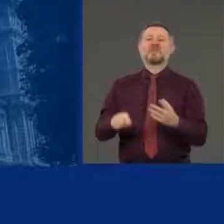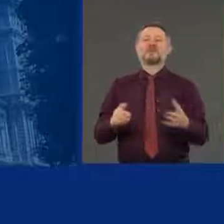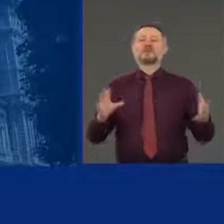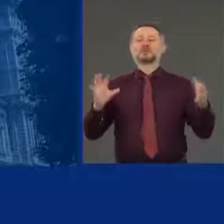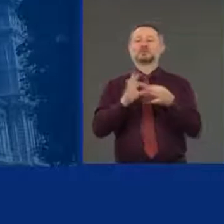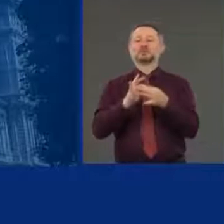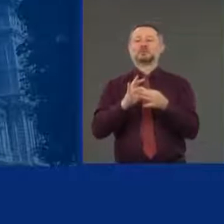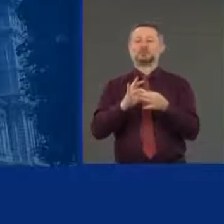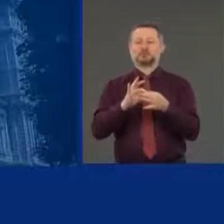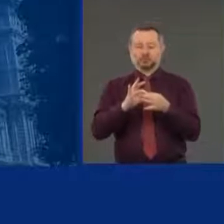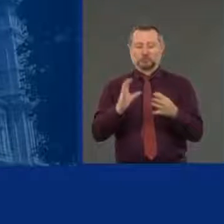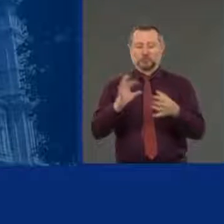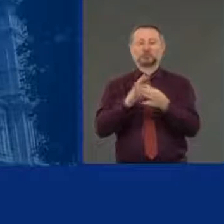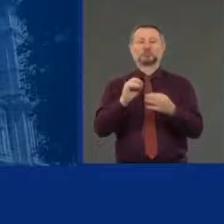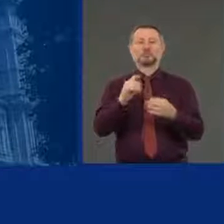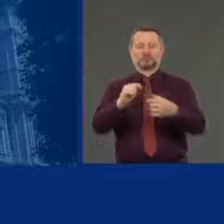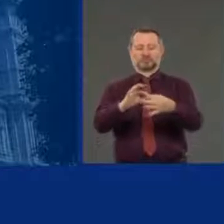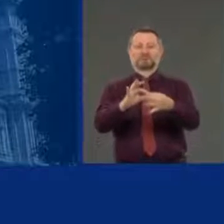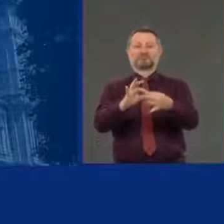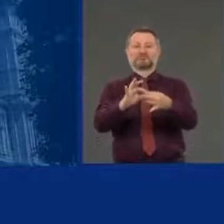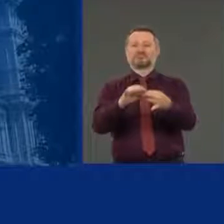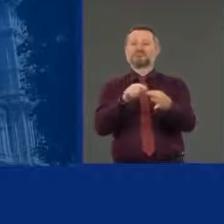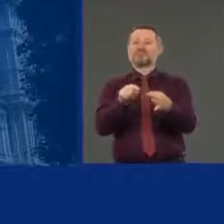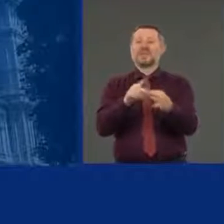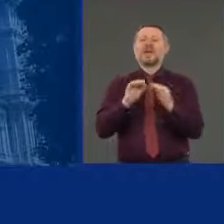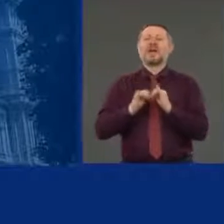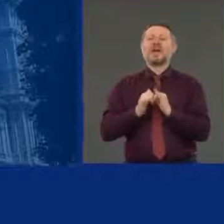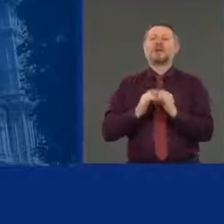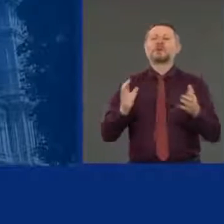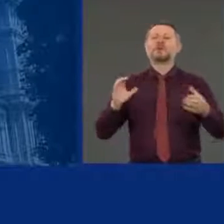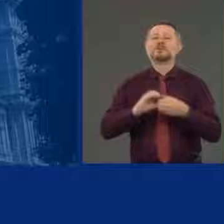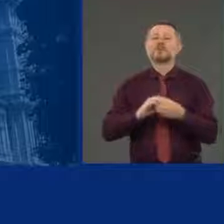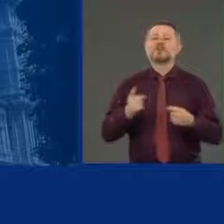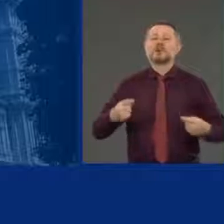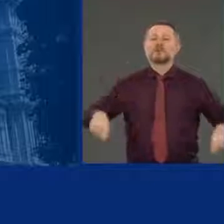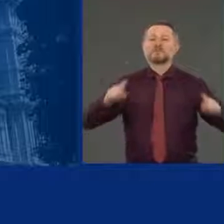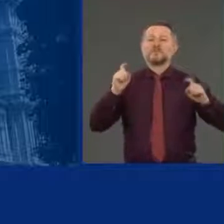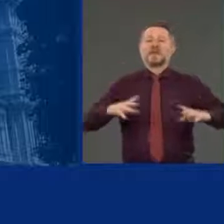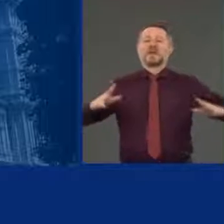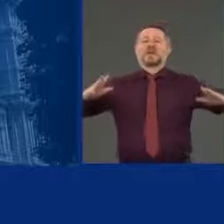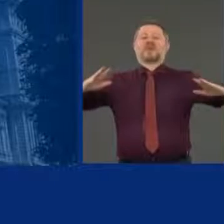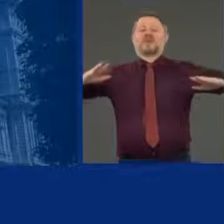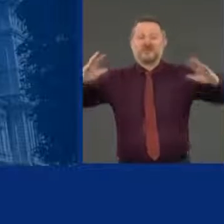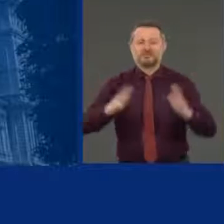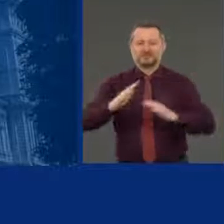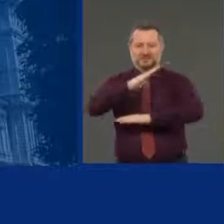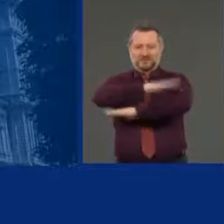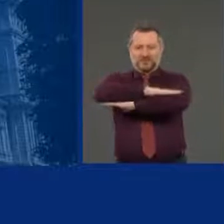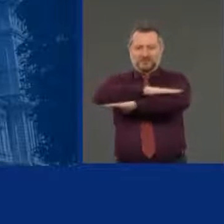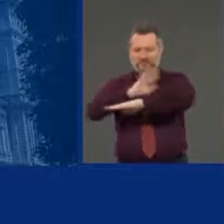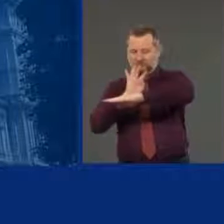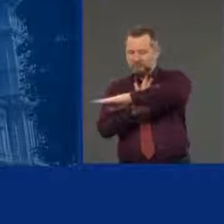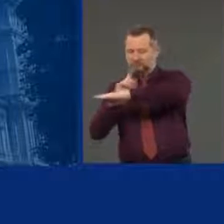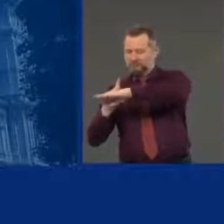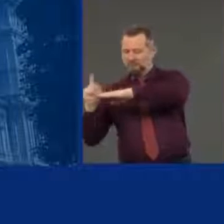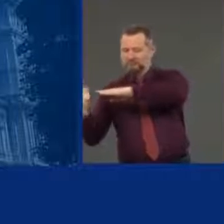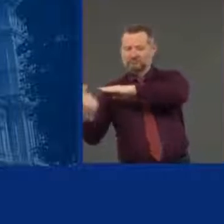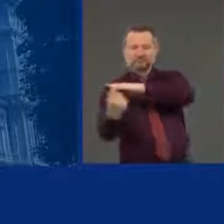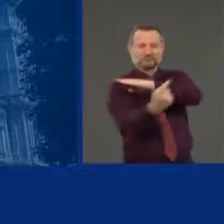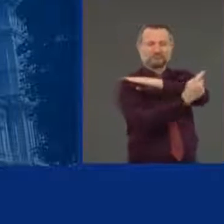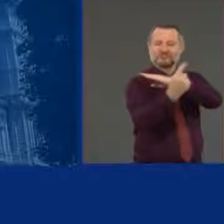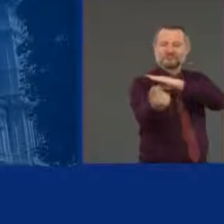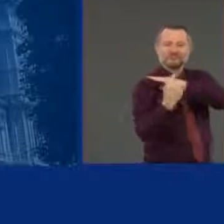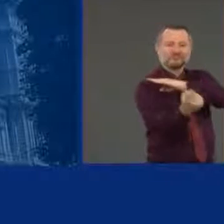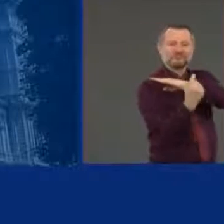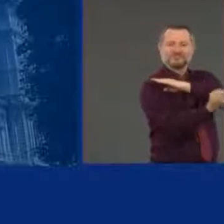to the table and decides a way forward. There is no one-size-fits-all. I'm